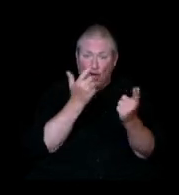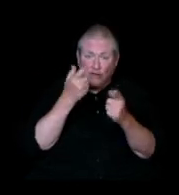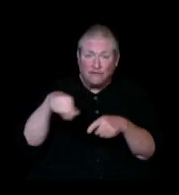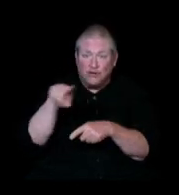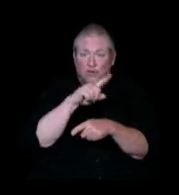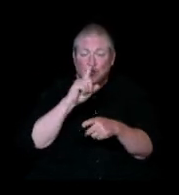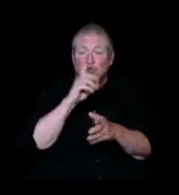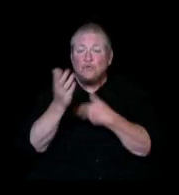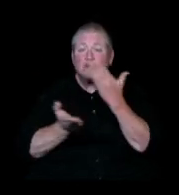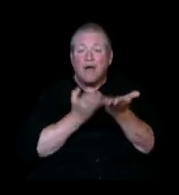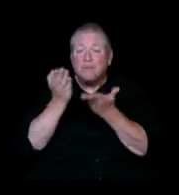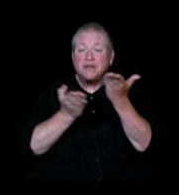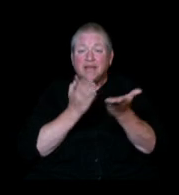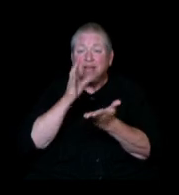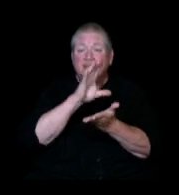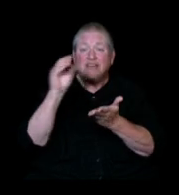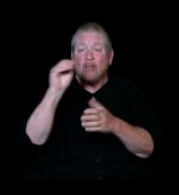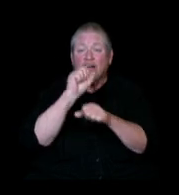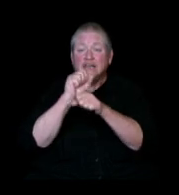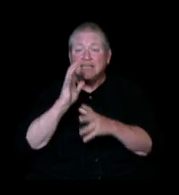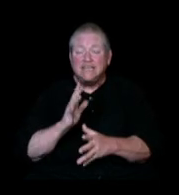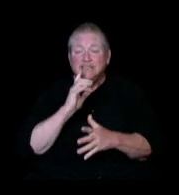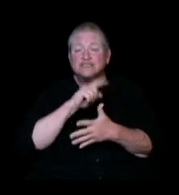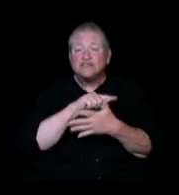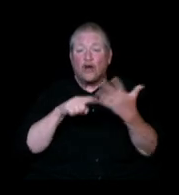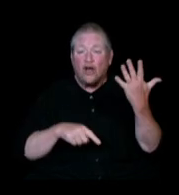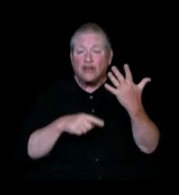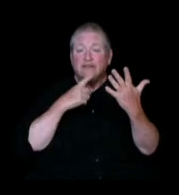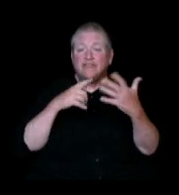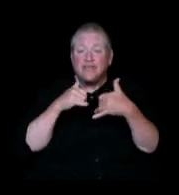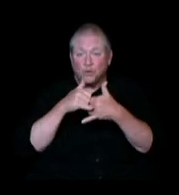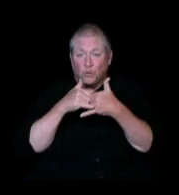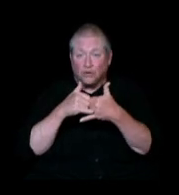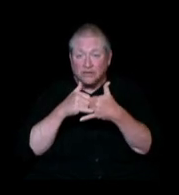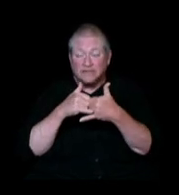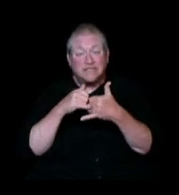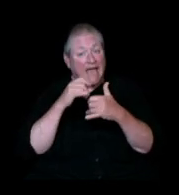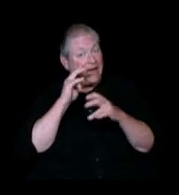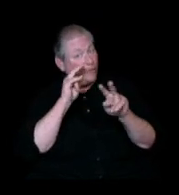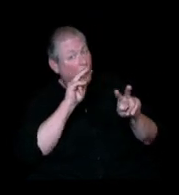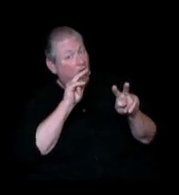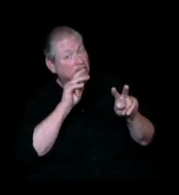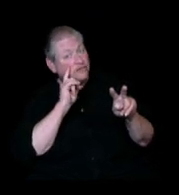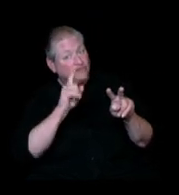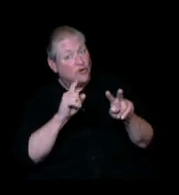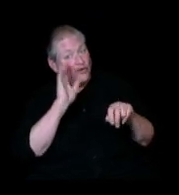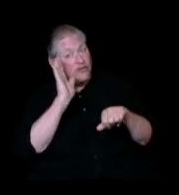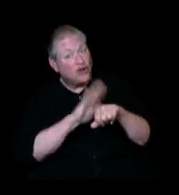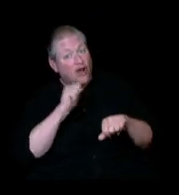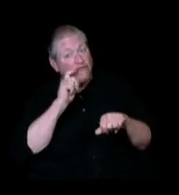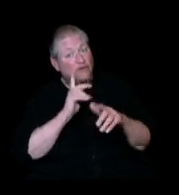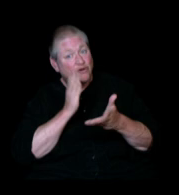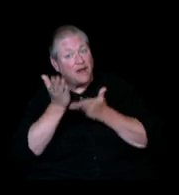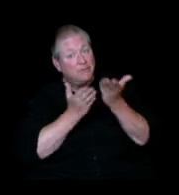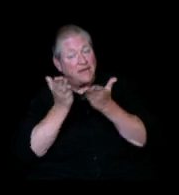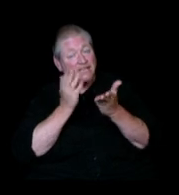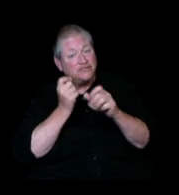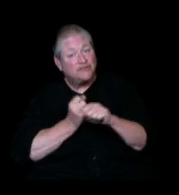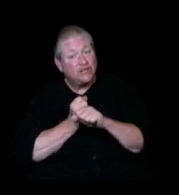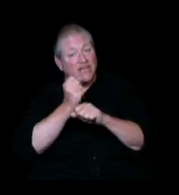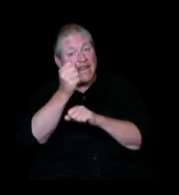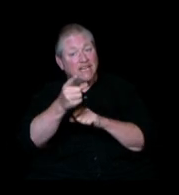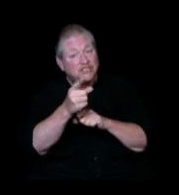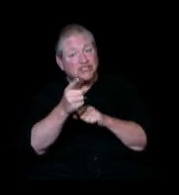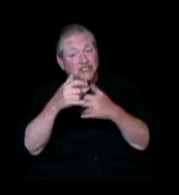nominate colleagues for all of the various awards. And keep an eye out for the call for nominations for next year's awards, which will start